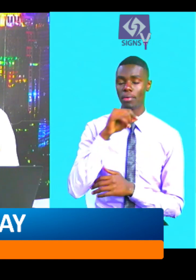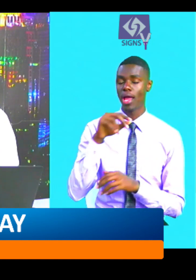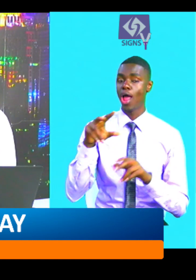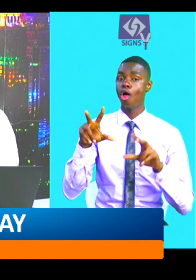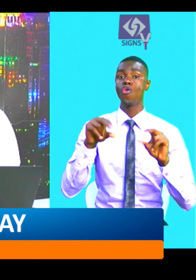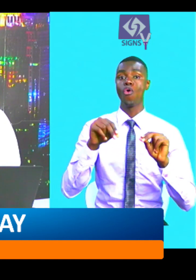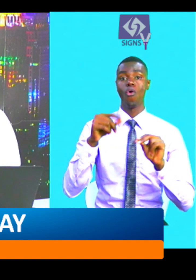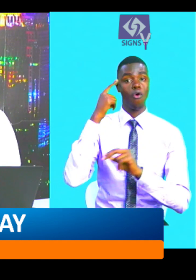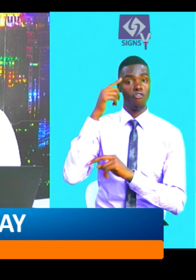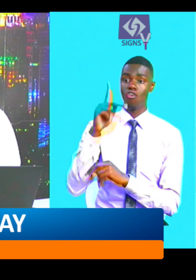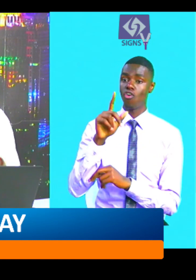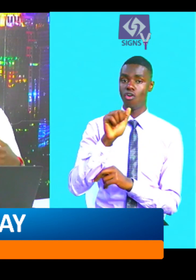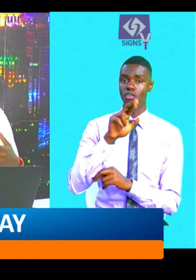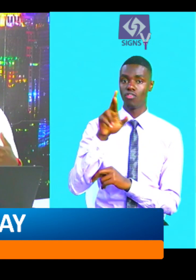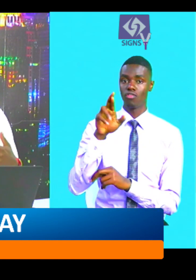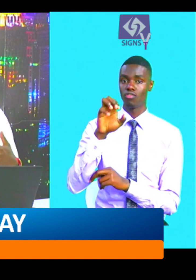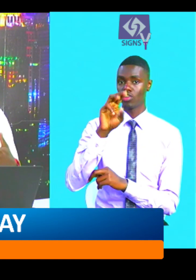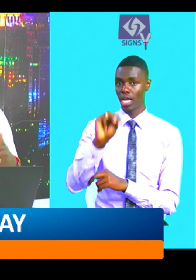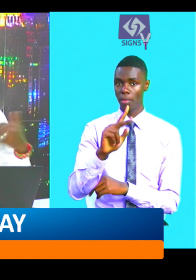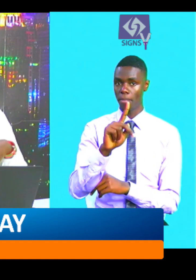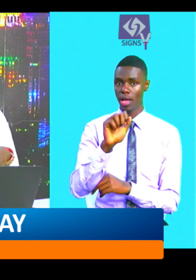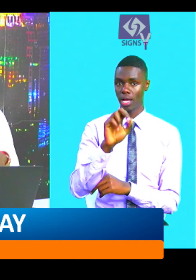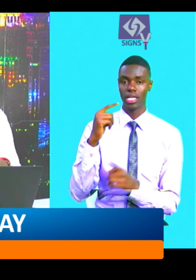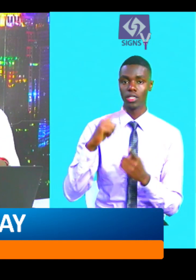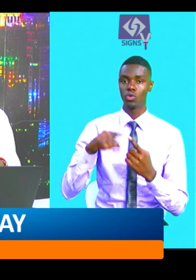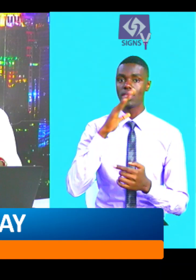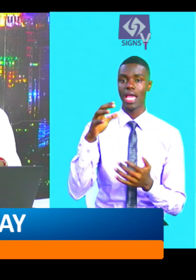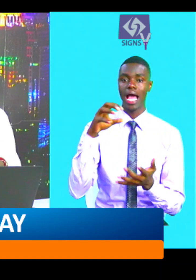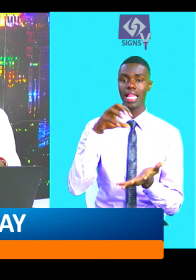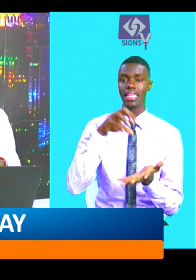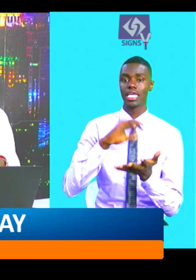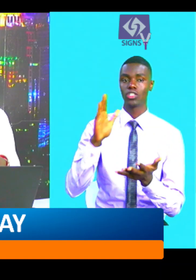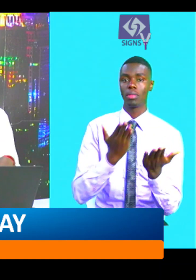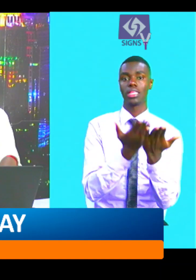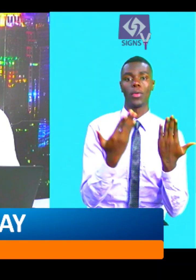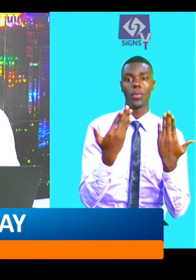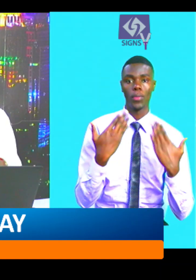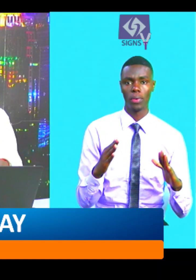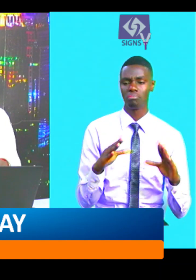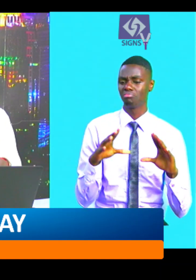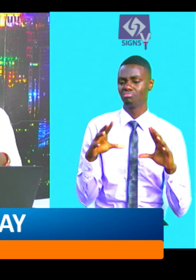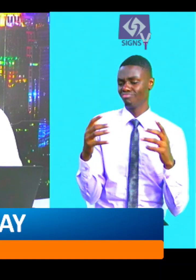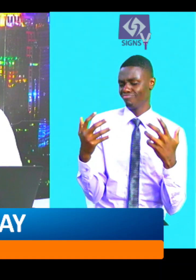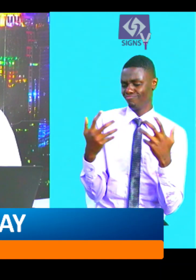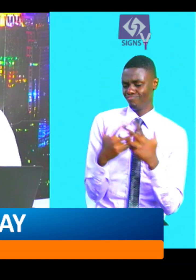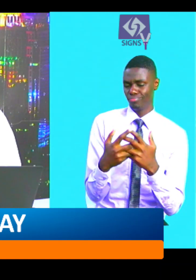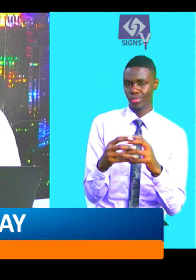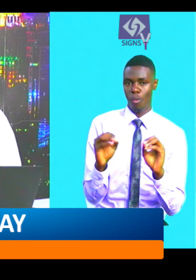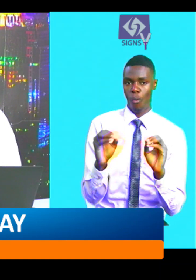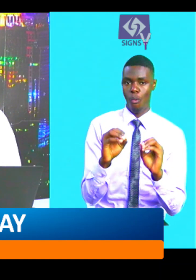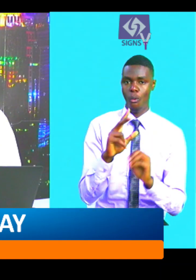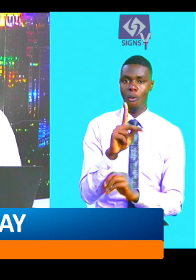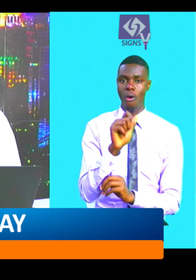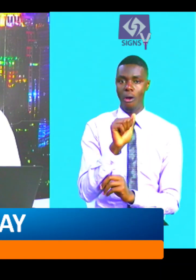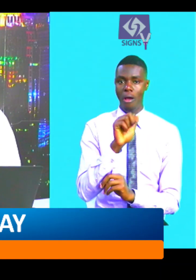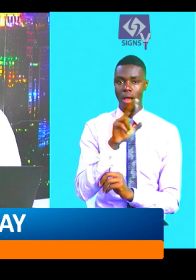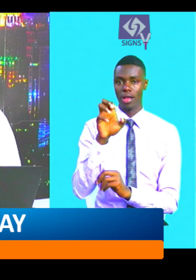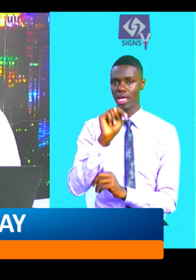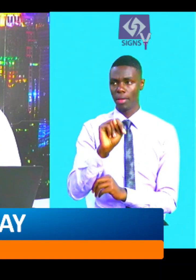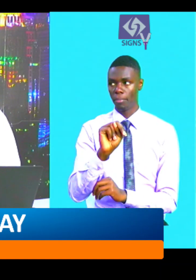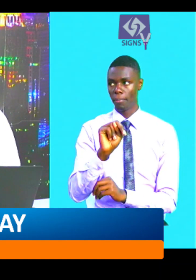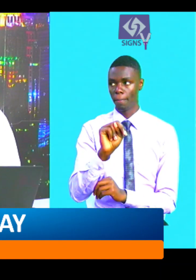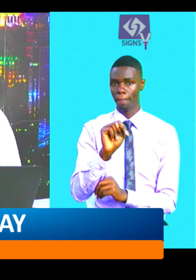not even there. Yeah. So in my view, it is inconsequential. Yes. Yeah. Are